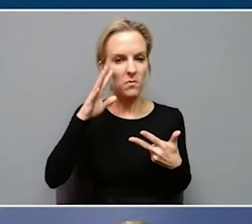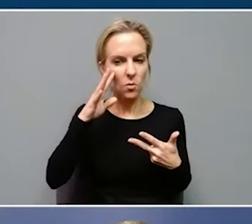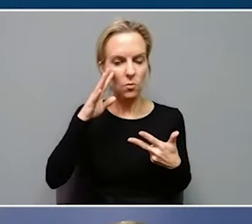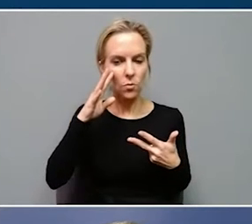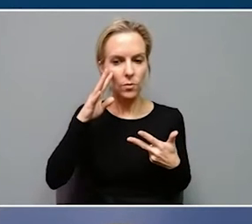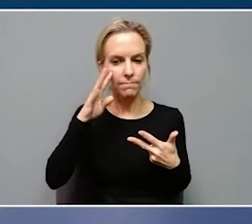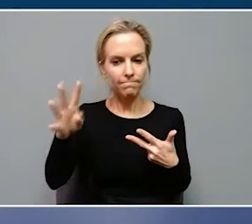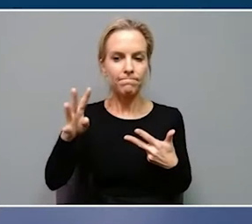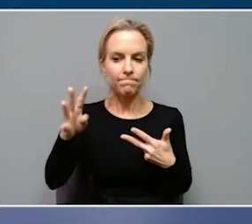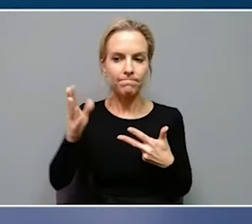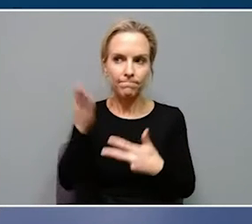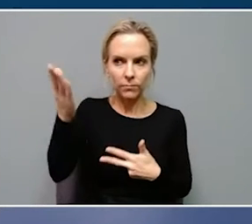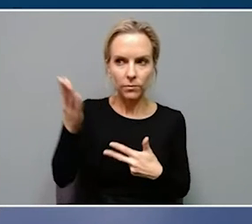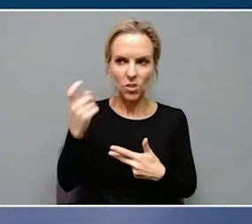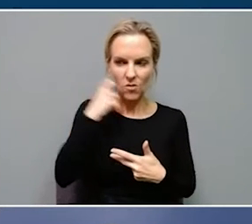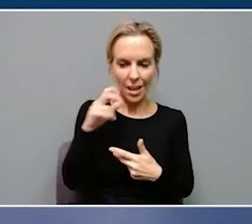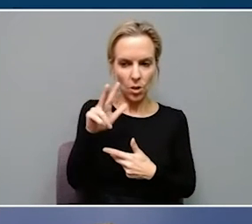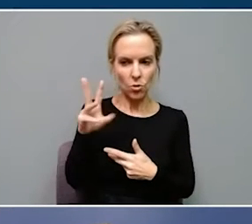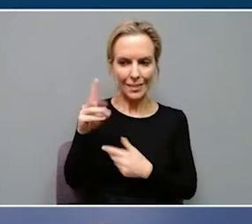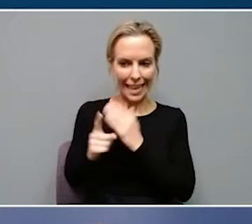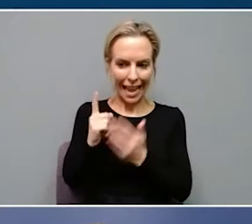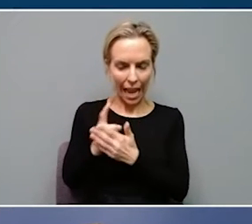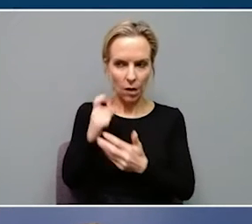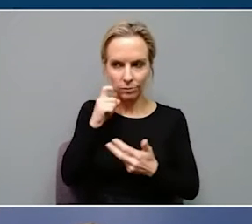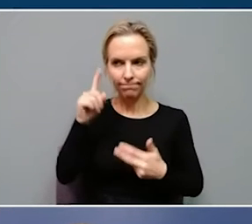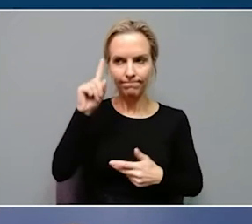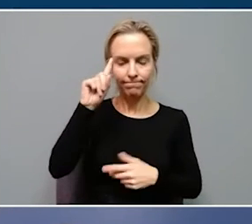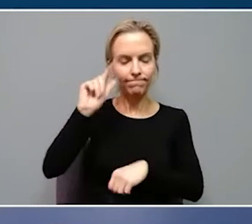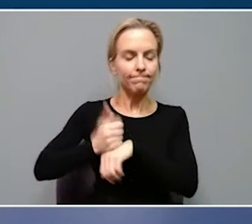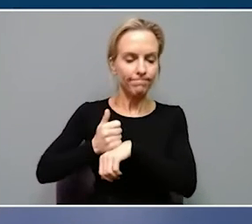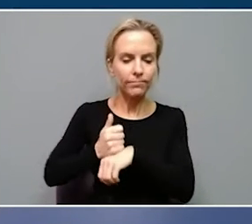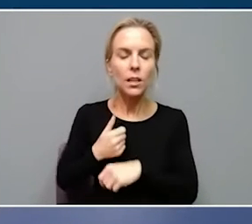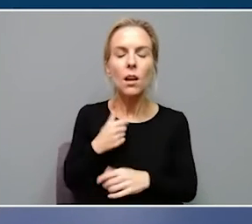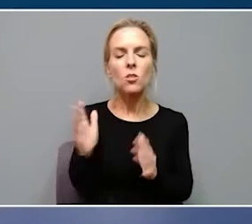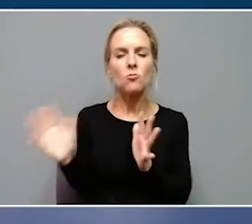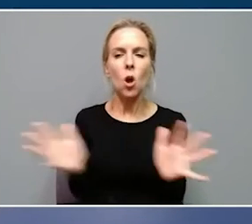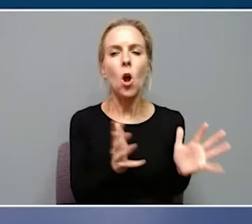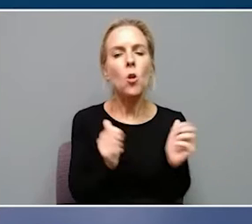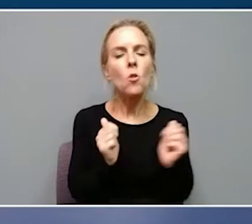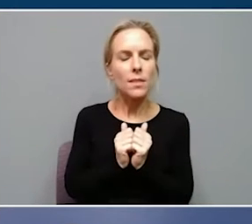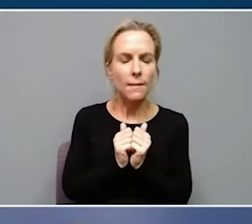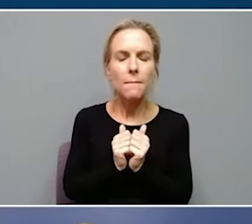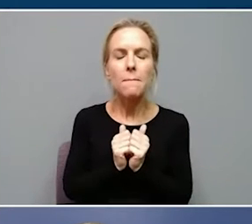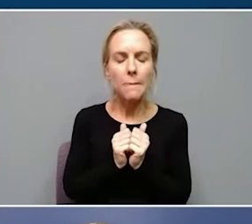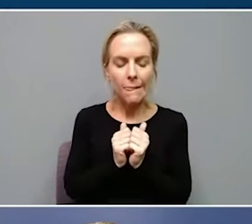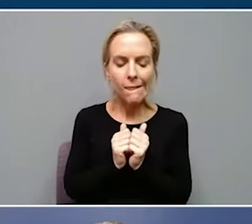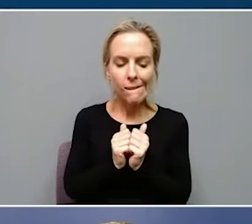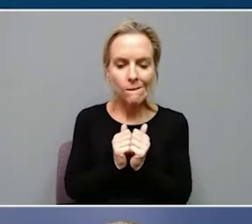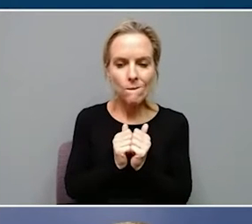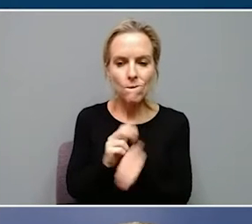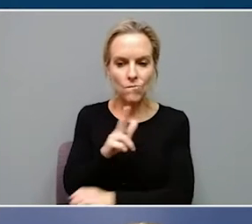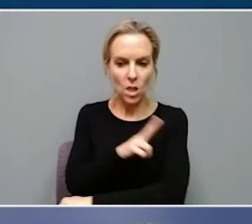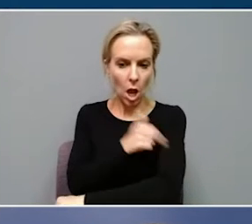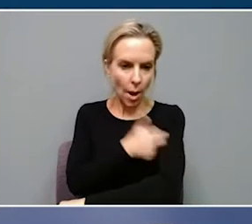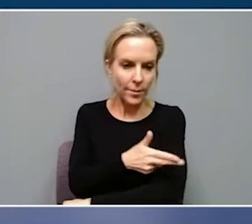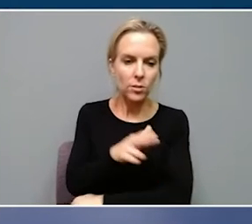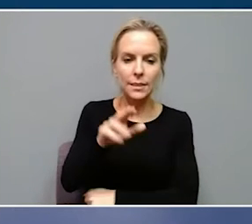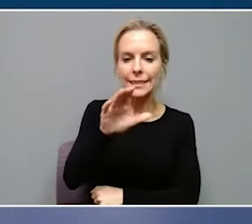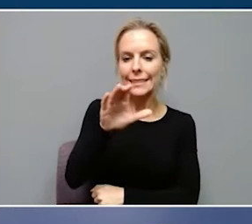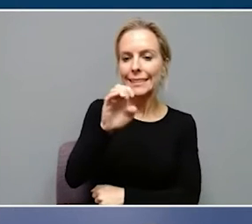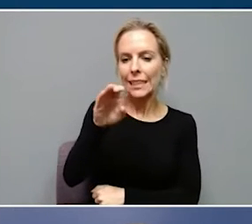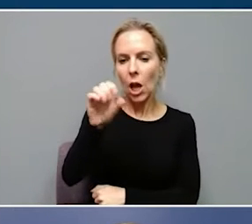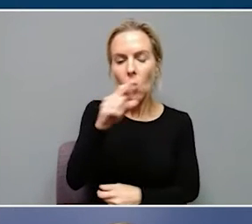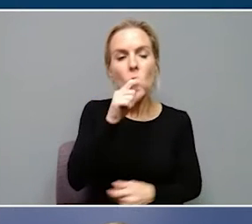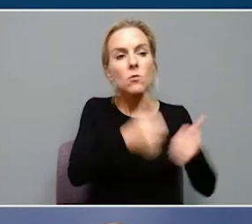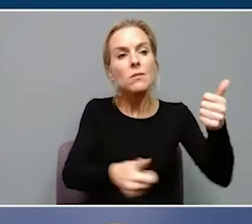of the hardest hit hospitals, and once again, Pikeville Medical Center will be one of the beneficiaries. The governor said this latest move came from